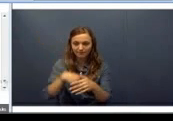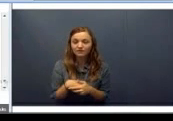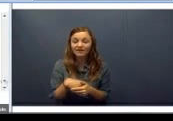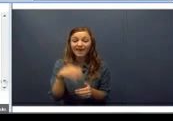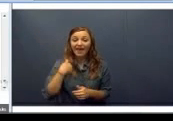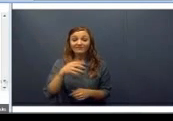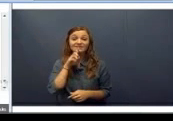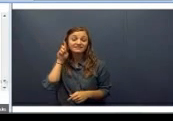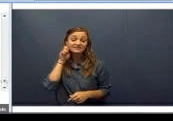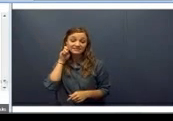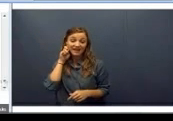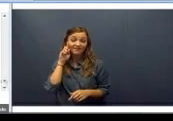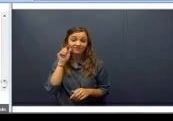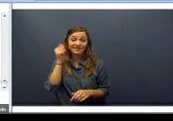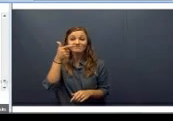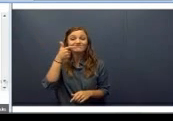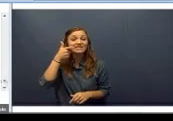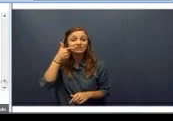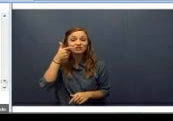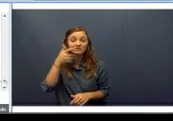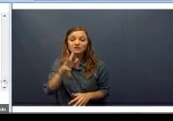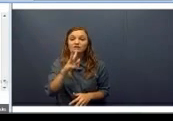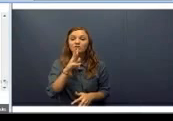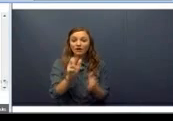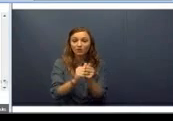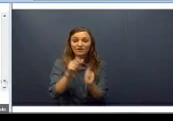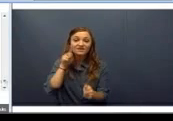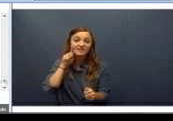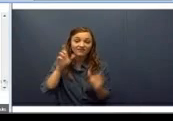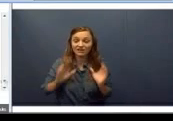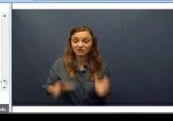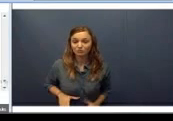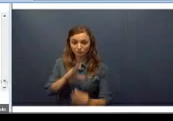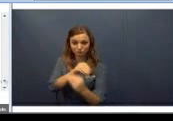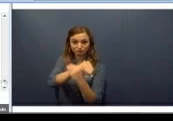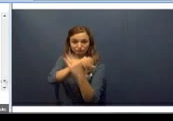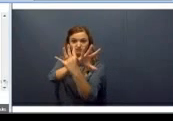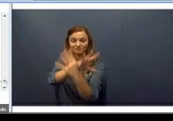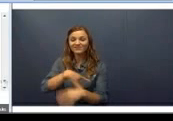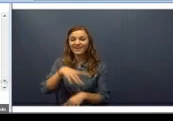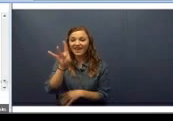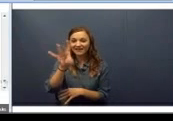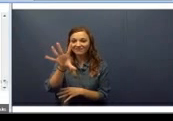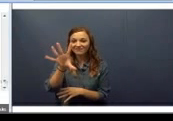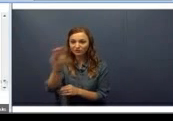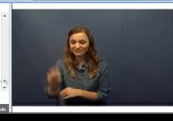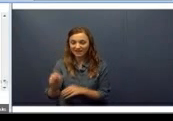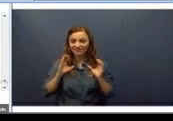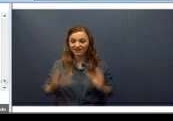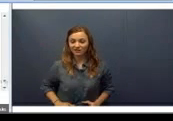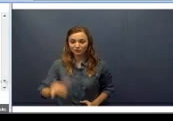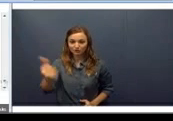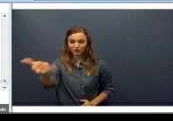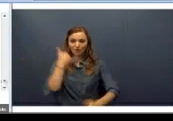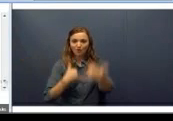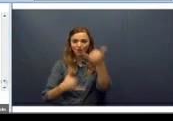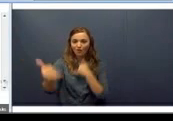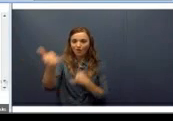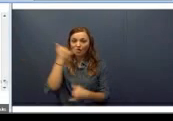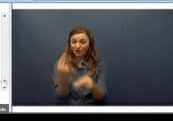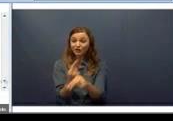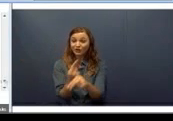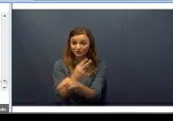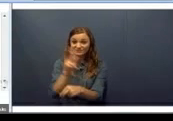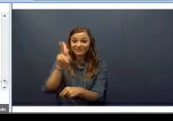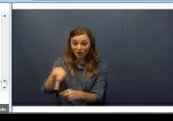where you have a deaf agent speaking to a deaf customer, depending on whatever their need is. 85% of